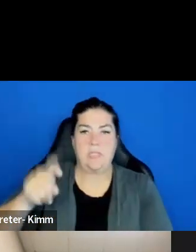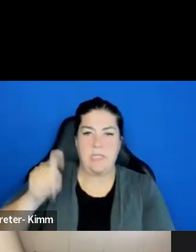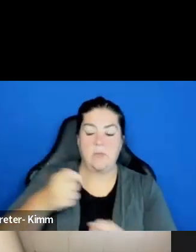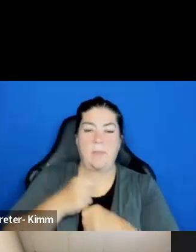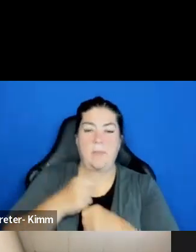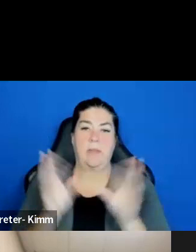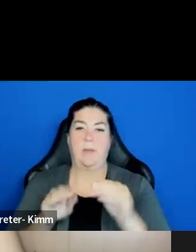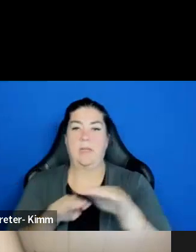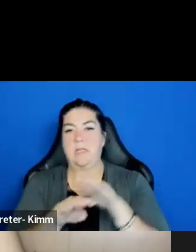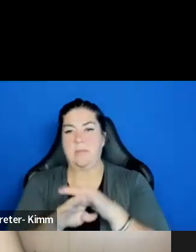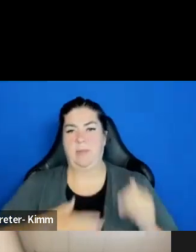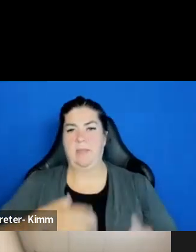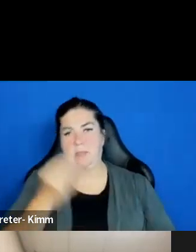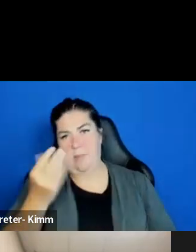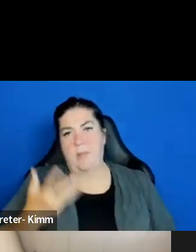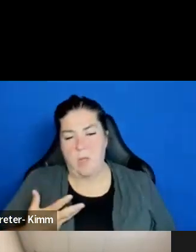let one of us know.